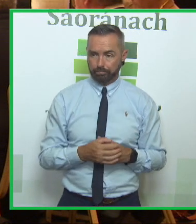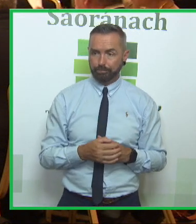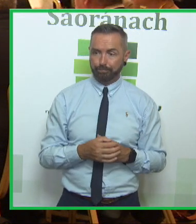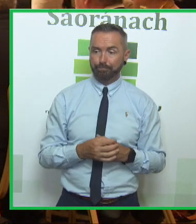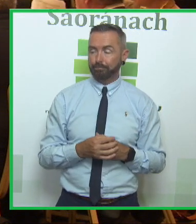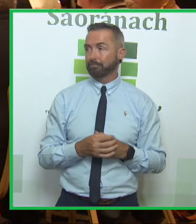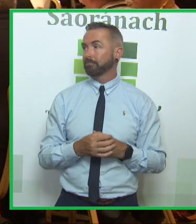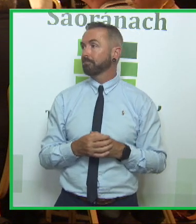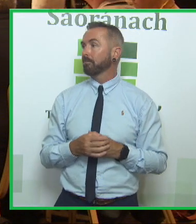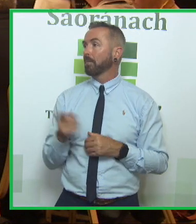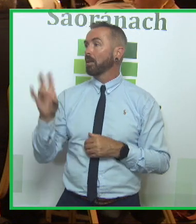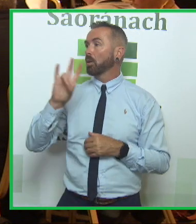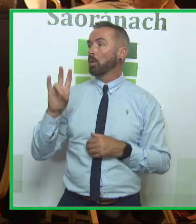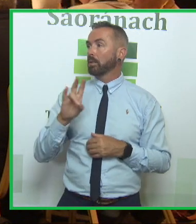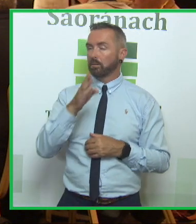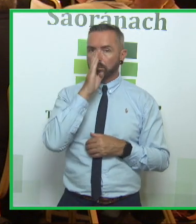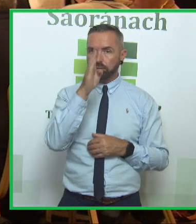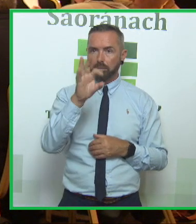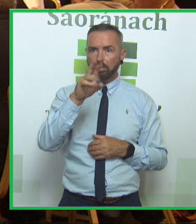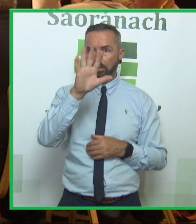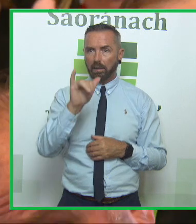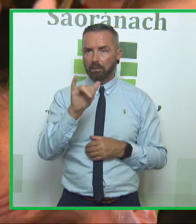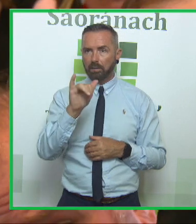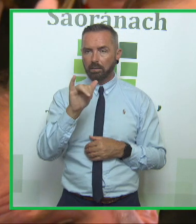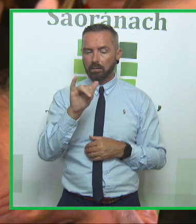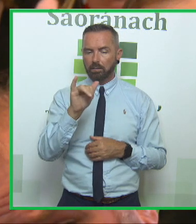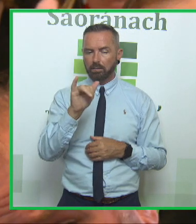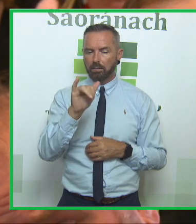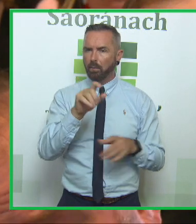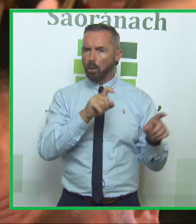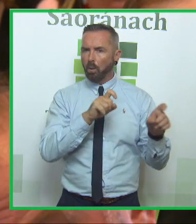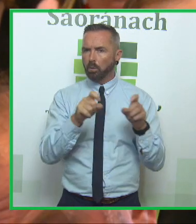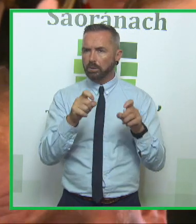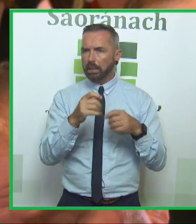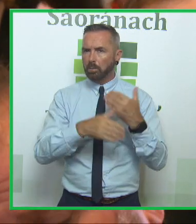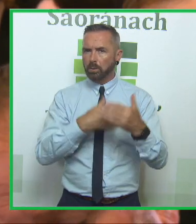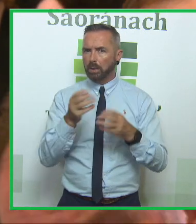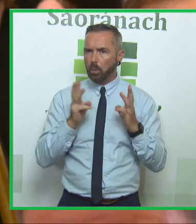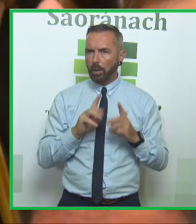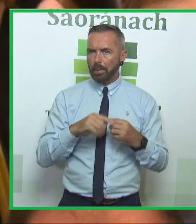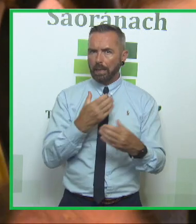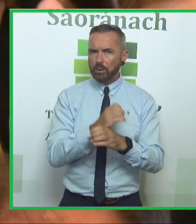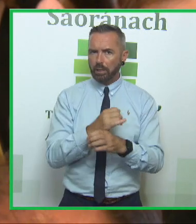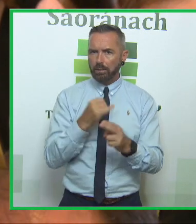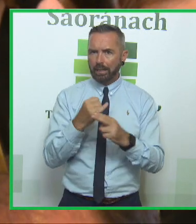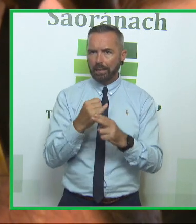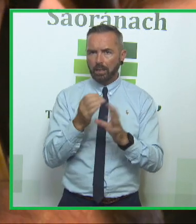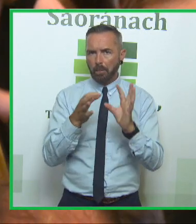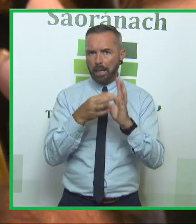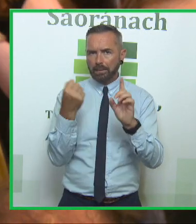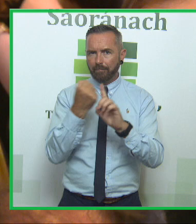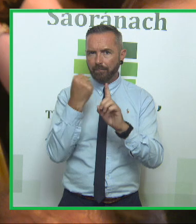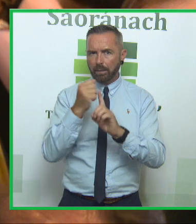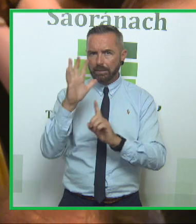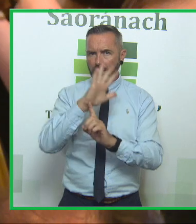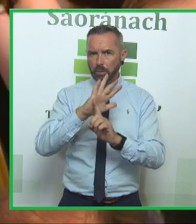This question is addressed to Gary. Gary, is it still the procedure that women and children in domestic violence situations have